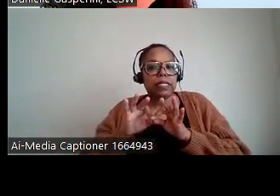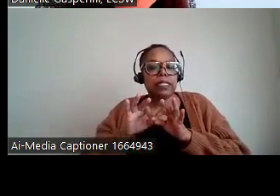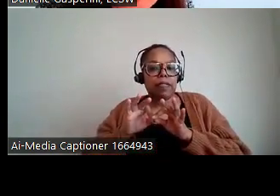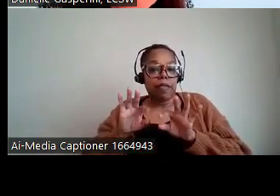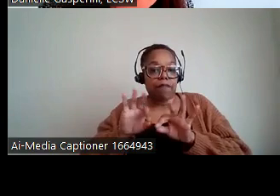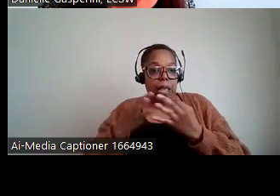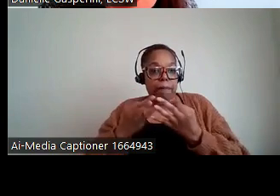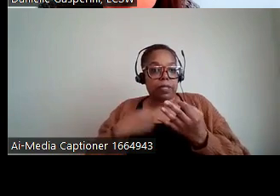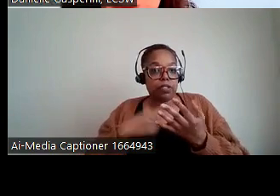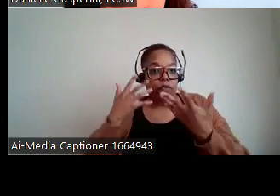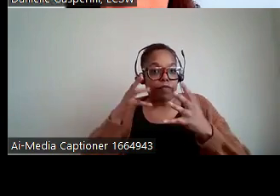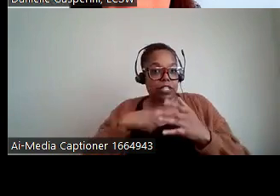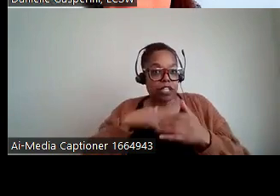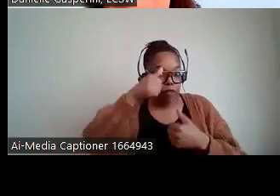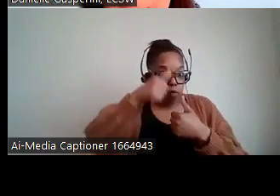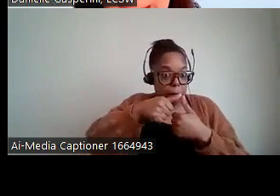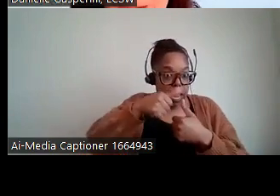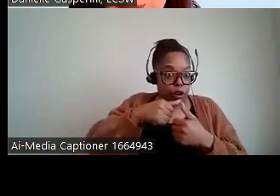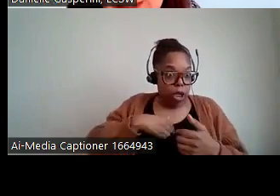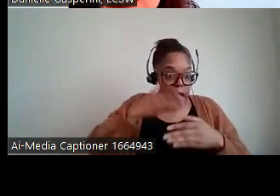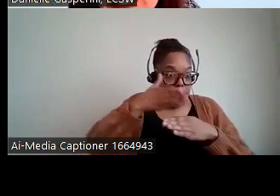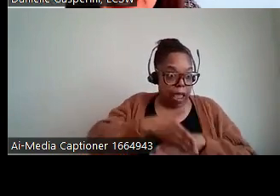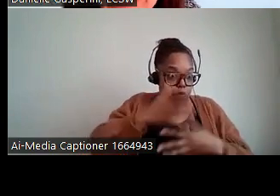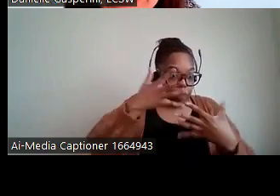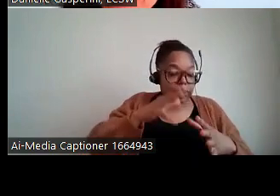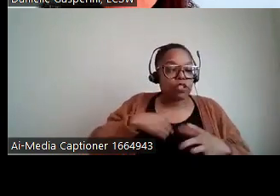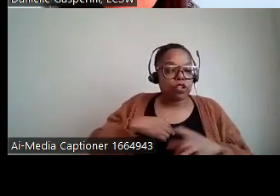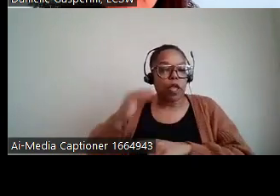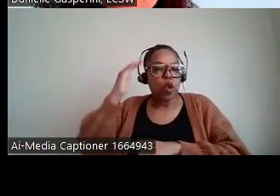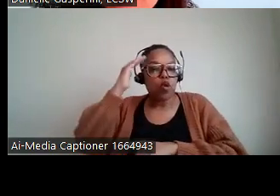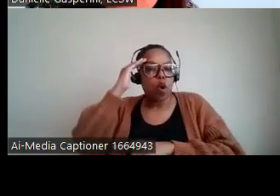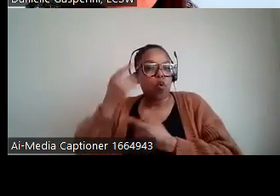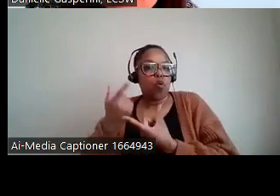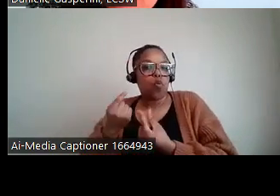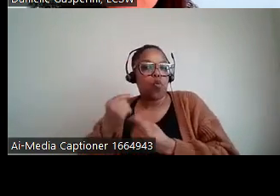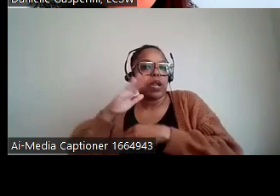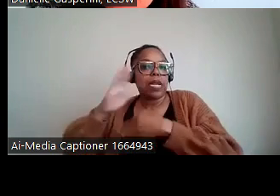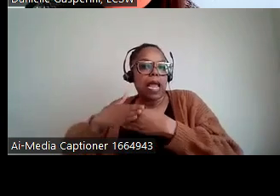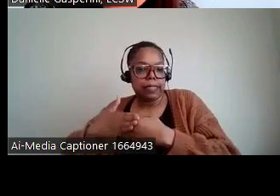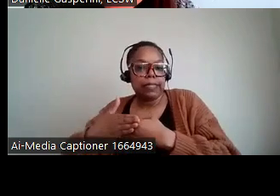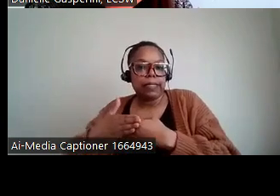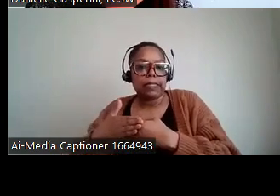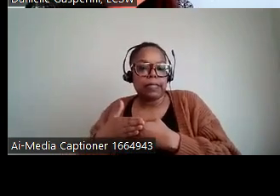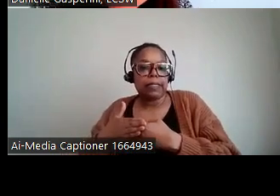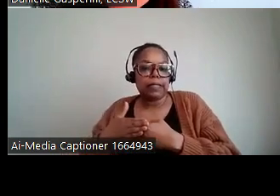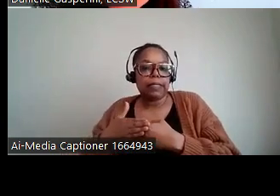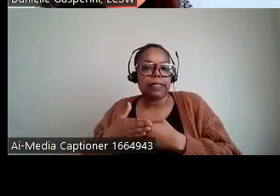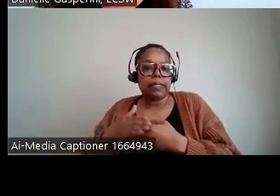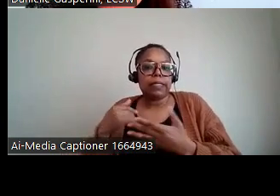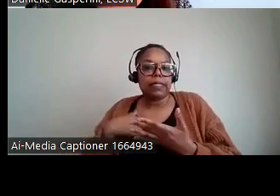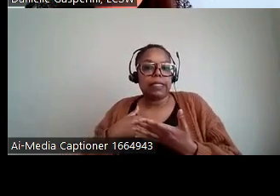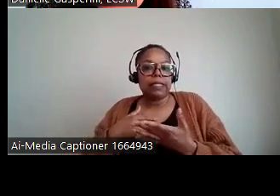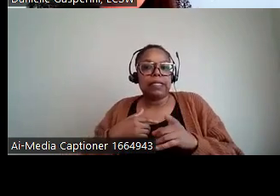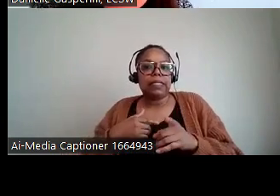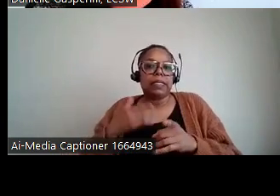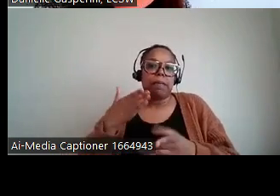reminder after we go of what they can do next. And this is meant to be a reference guide to maybe put on